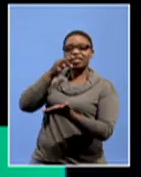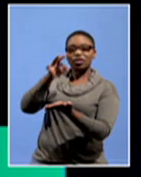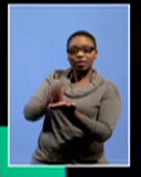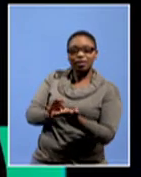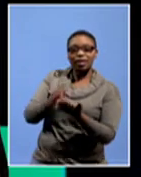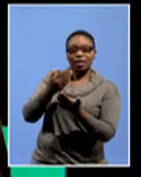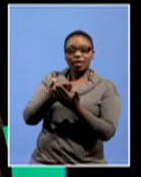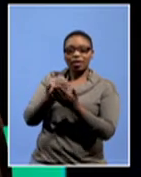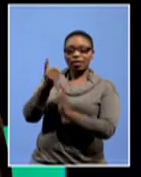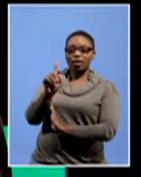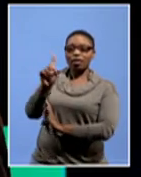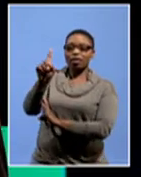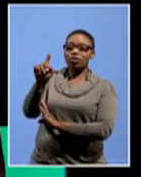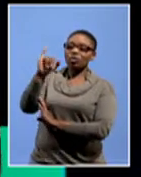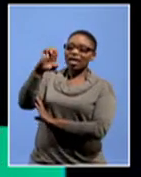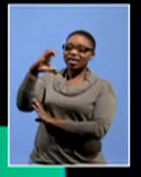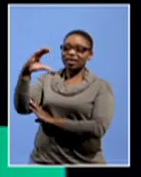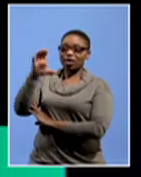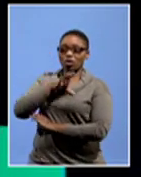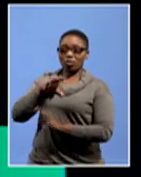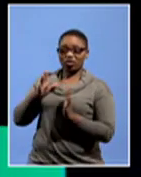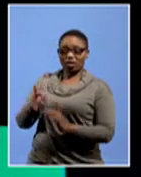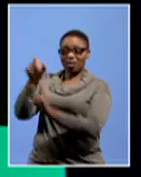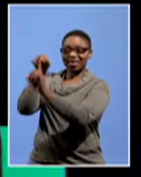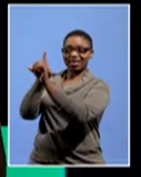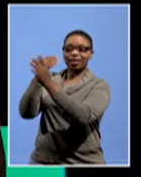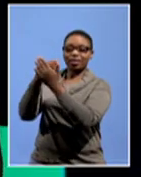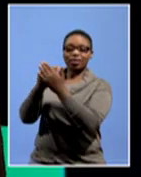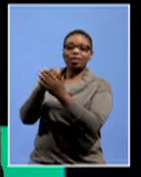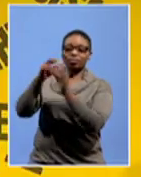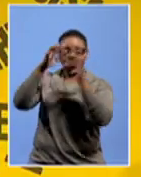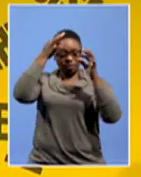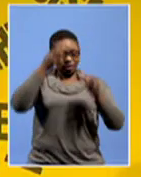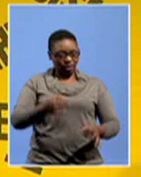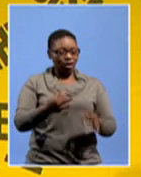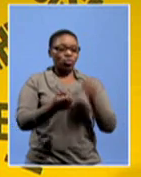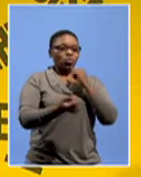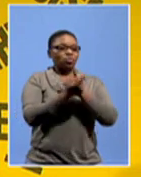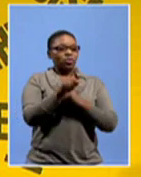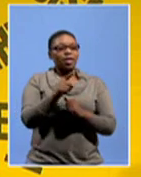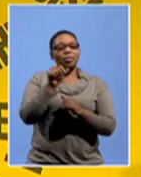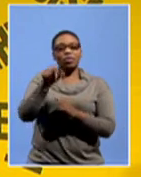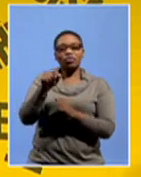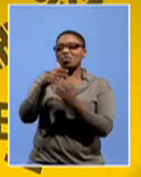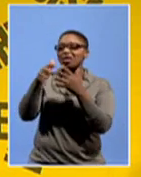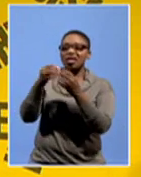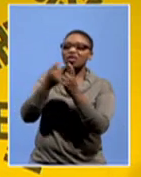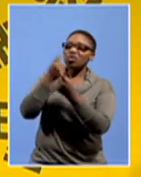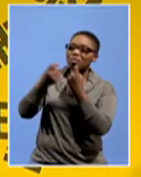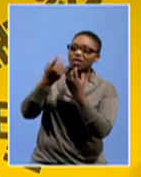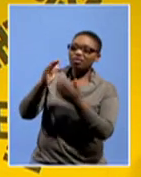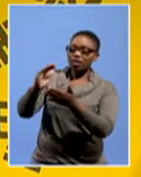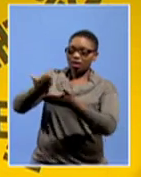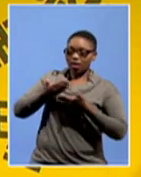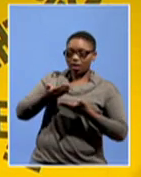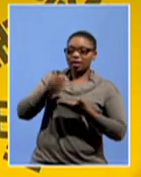goes to an IEC commissioner, who in the standard practice of things are always the ones that determine the basis and outcomes of complaints. And if they then make